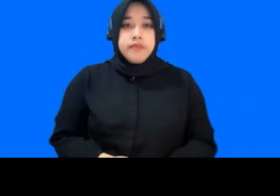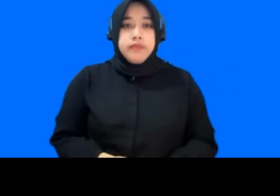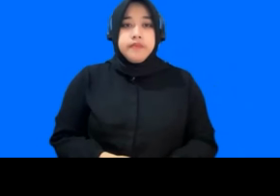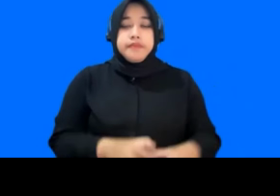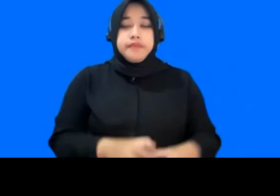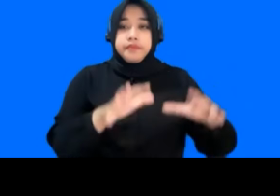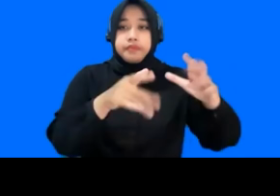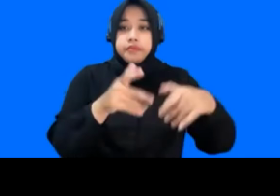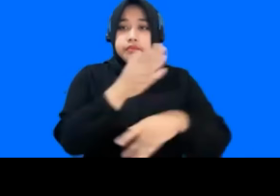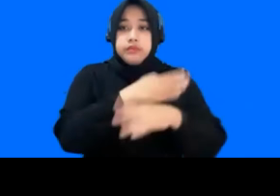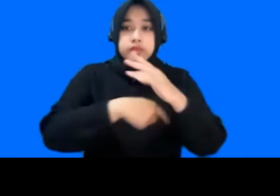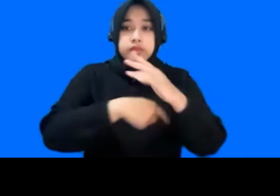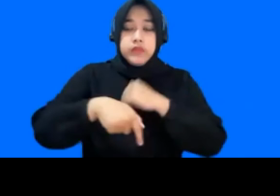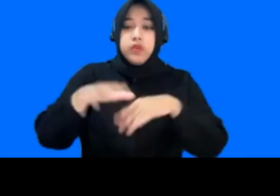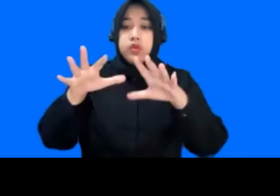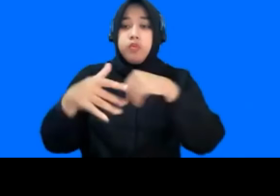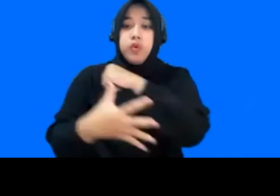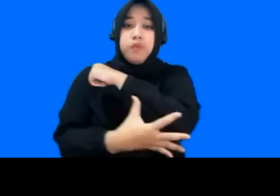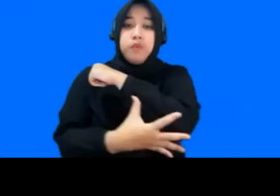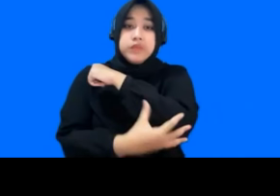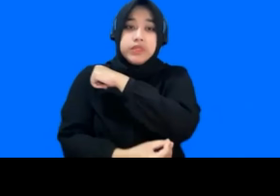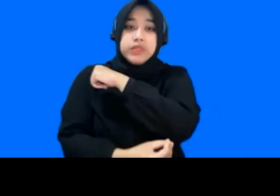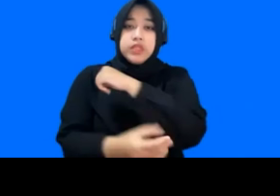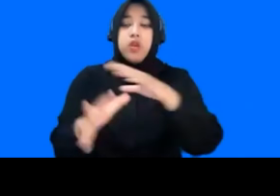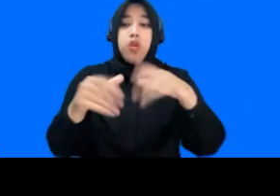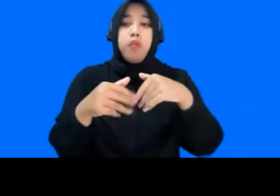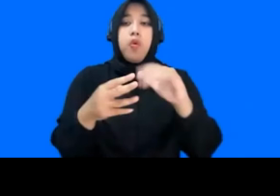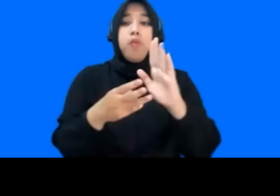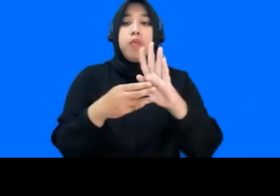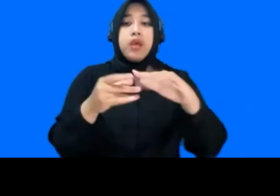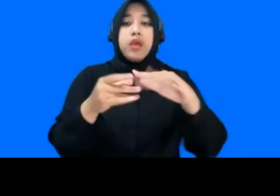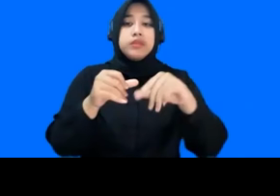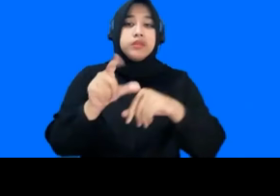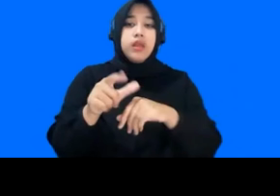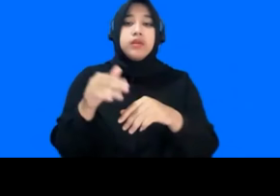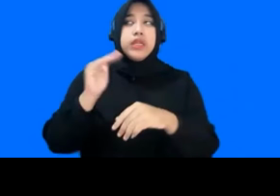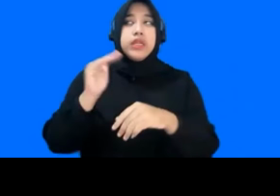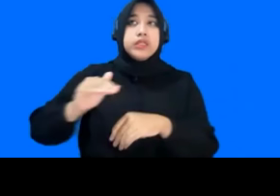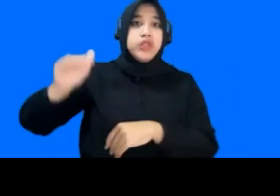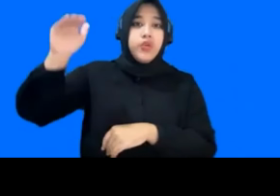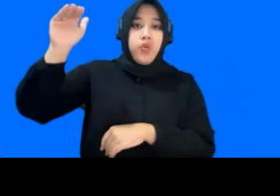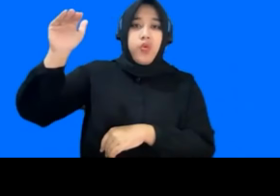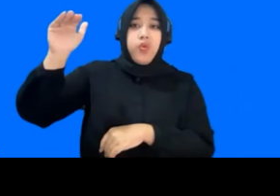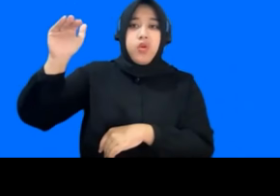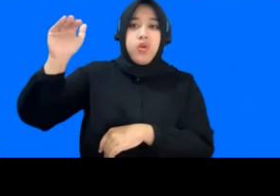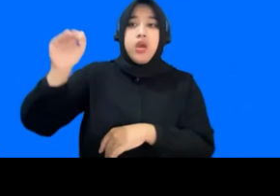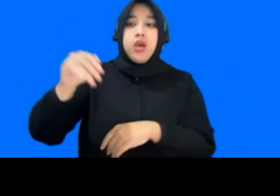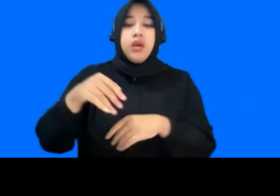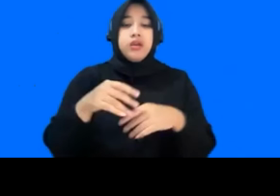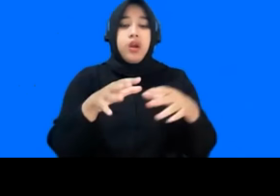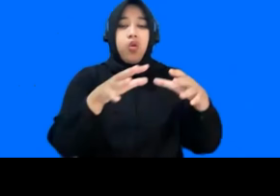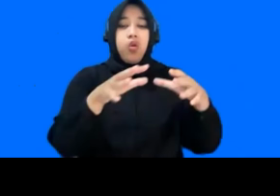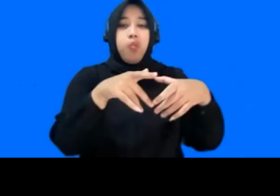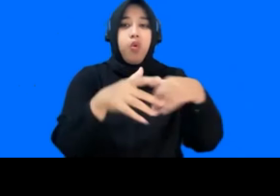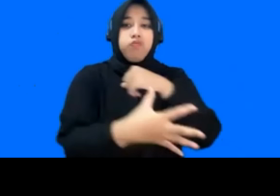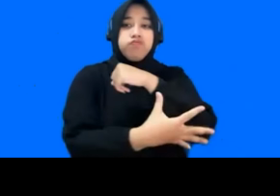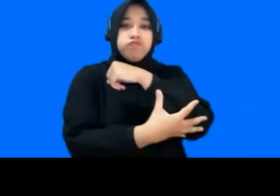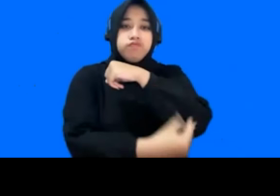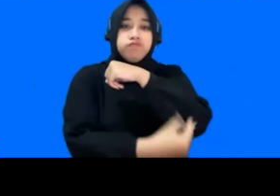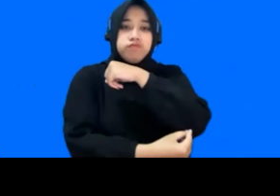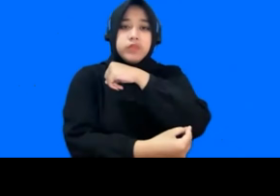marginalized groups. So in an earlier Inclusive City Dialogue event,